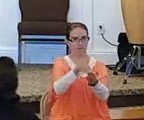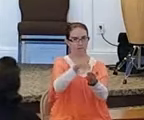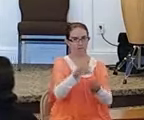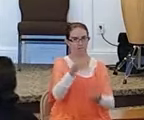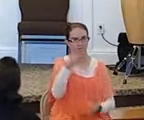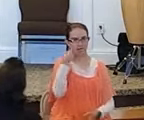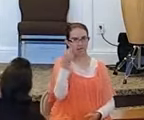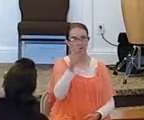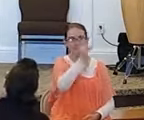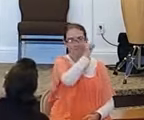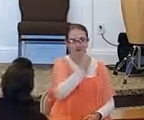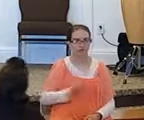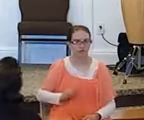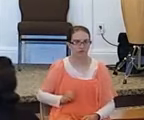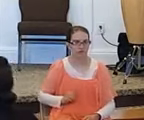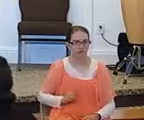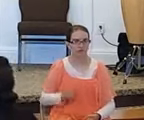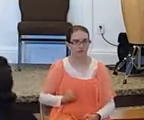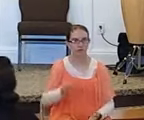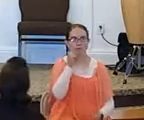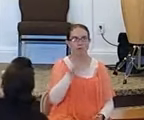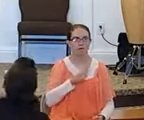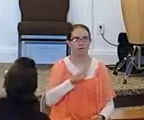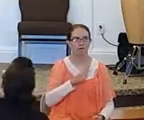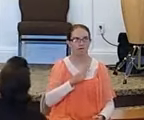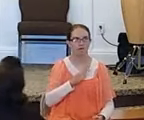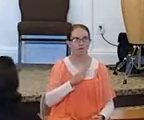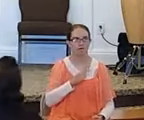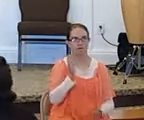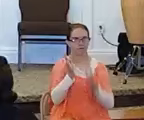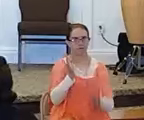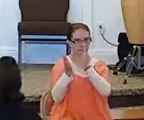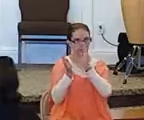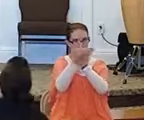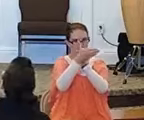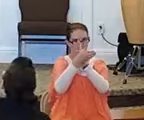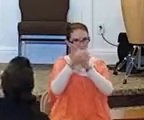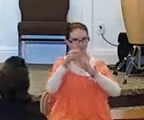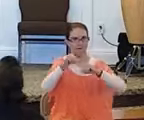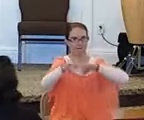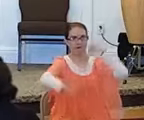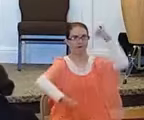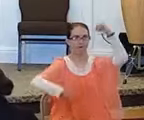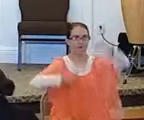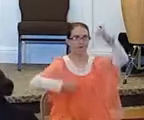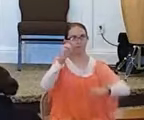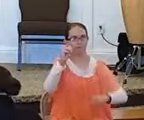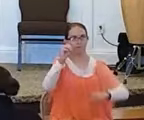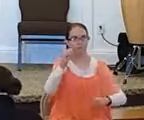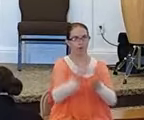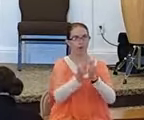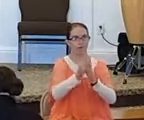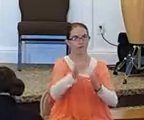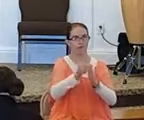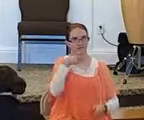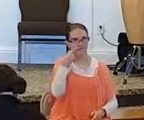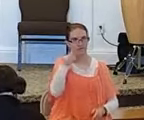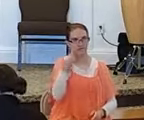say unto him, Master, this woman was taken in adultery in the very act. Now Moses in the law commanded us